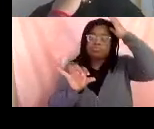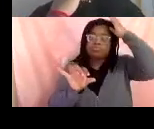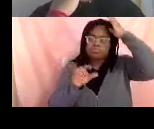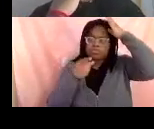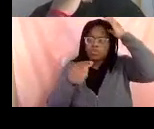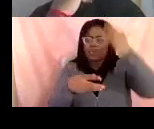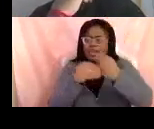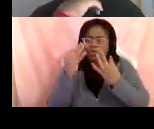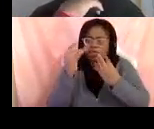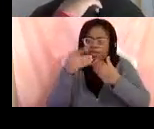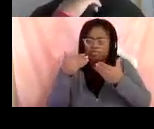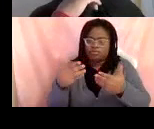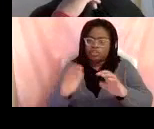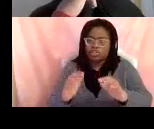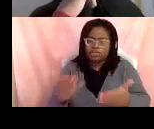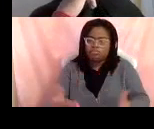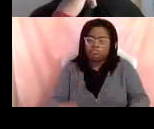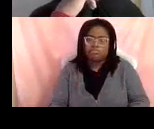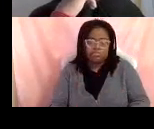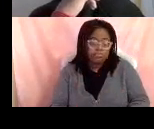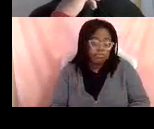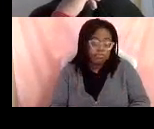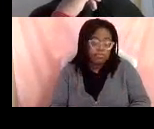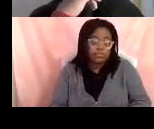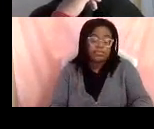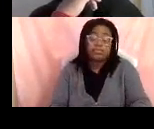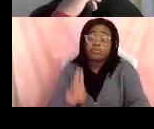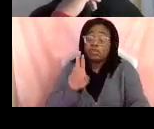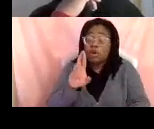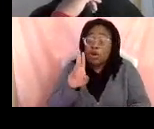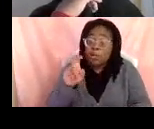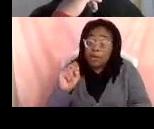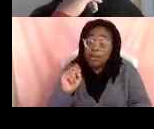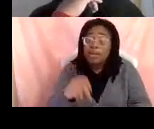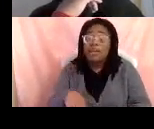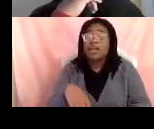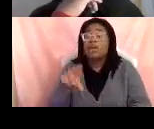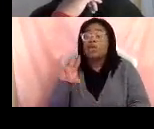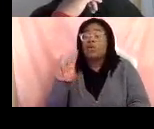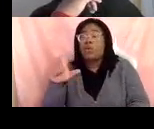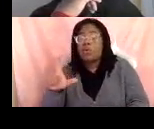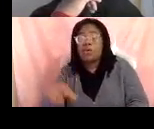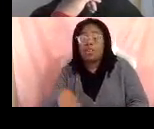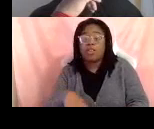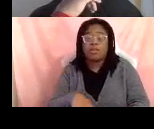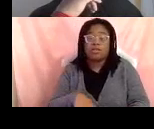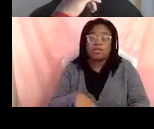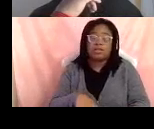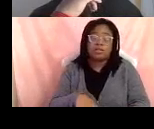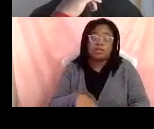thoughts in the chat. Urban, rural. Yeah.